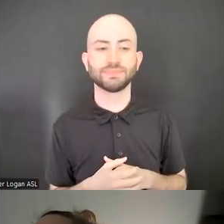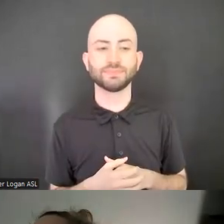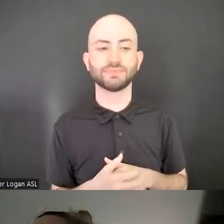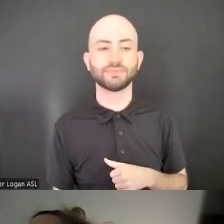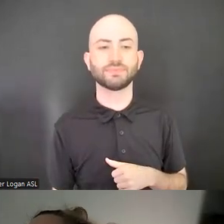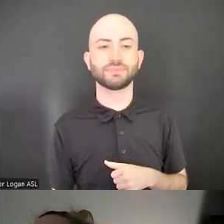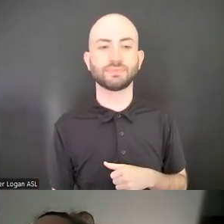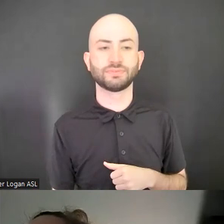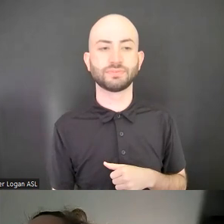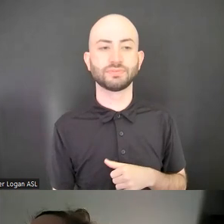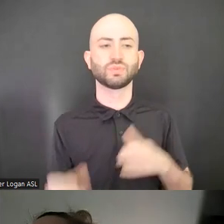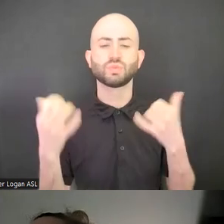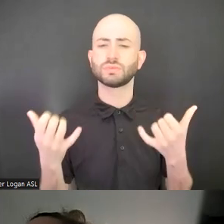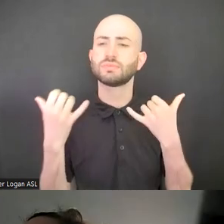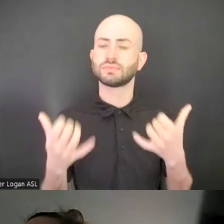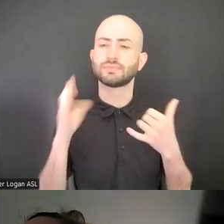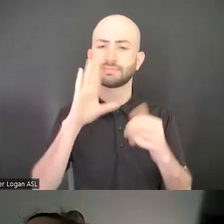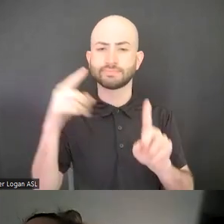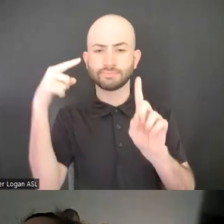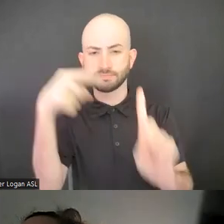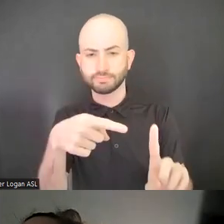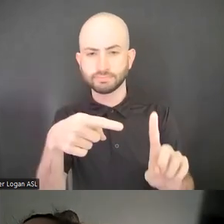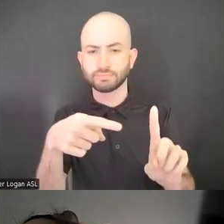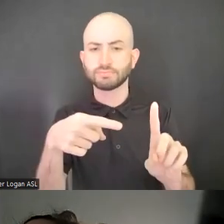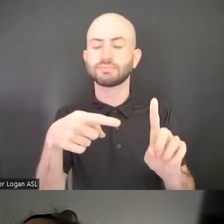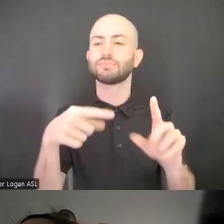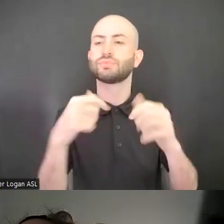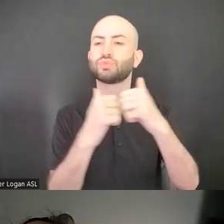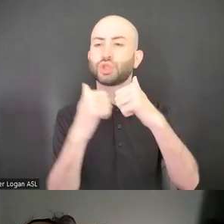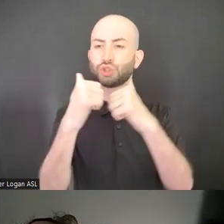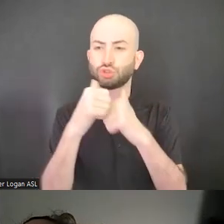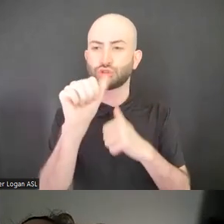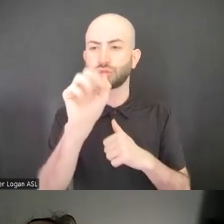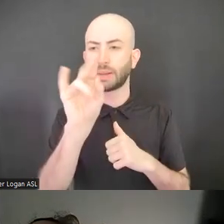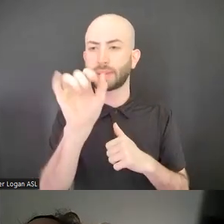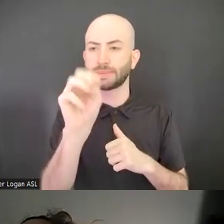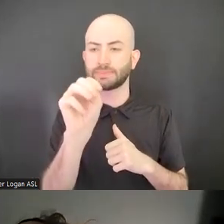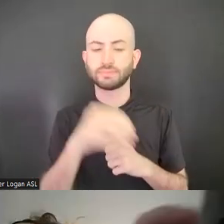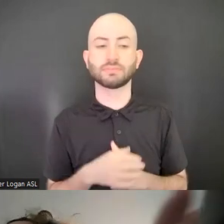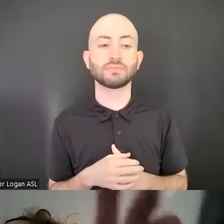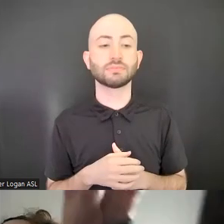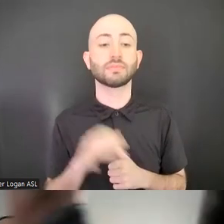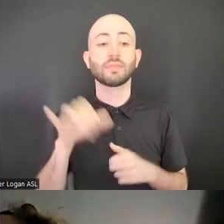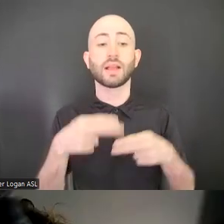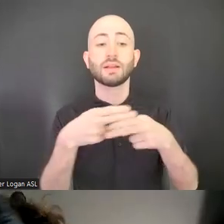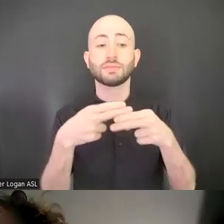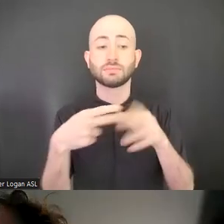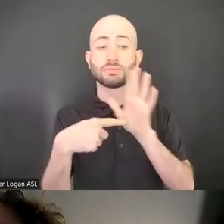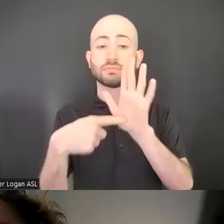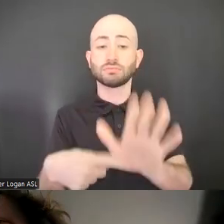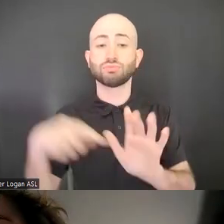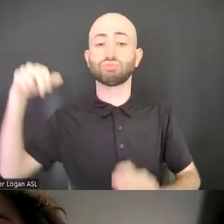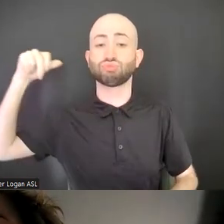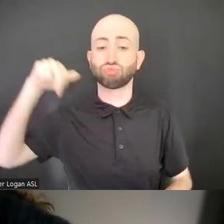today we will be talking about structural ableism this slide shows a staircase with a wheelchair at the bottom